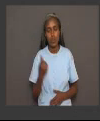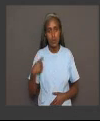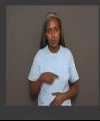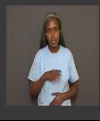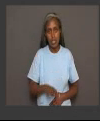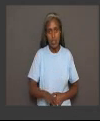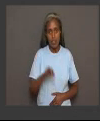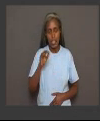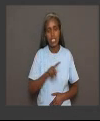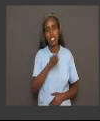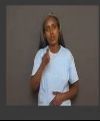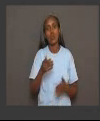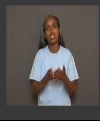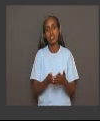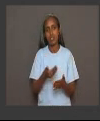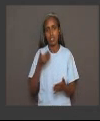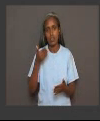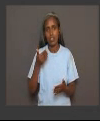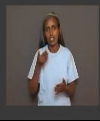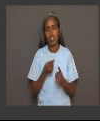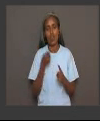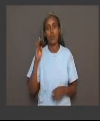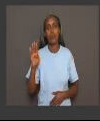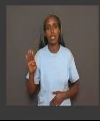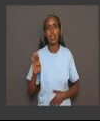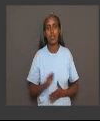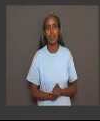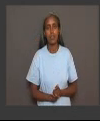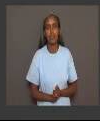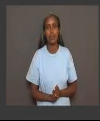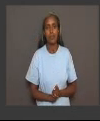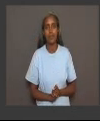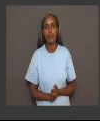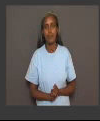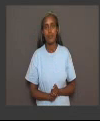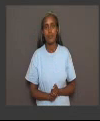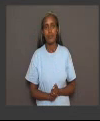We will find the quotient difference for B.